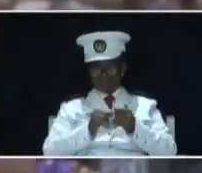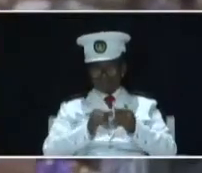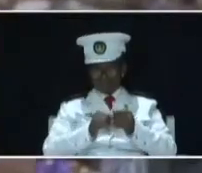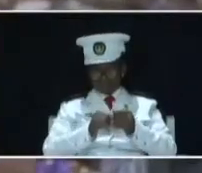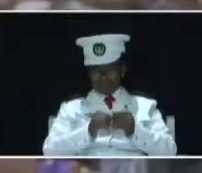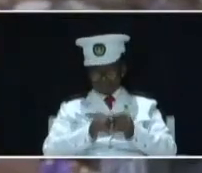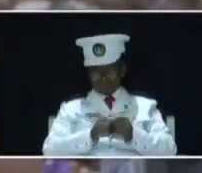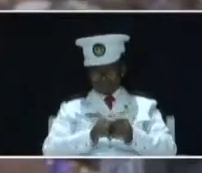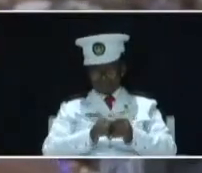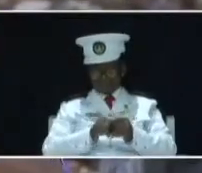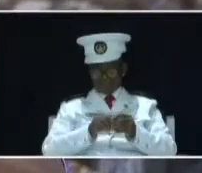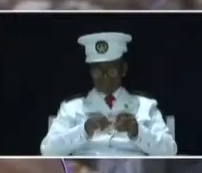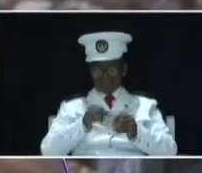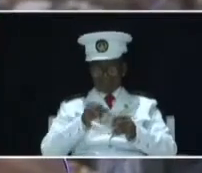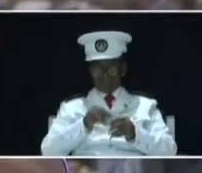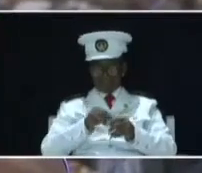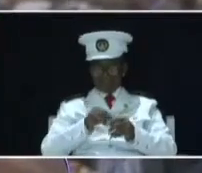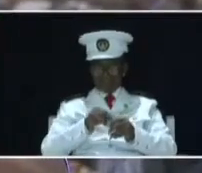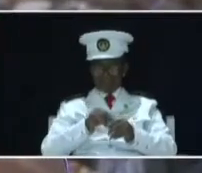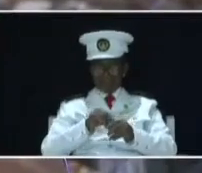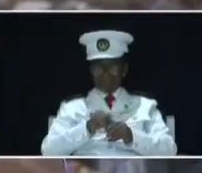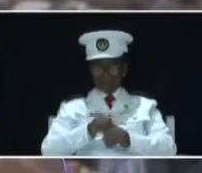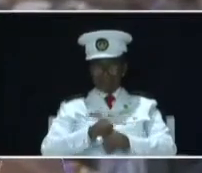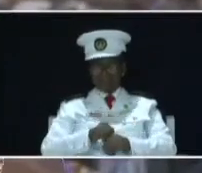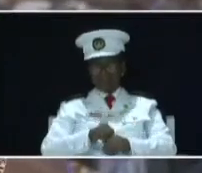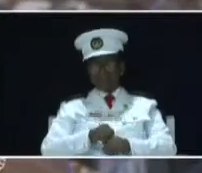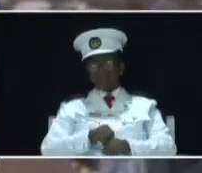But in the name that's above every other name,